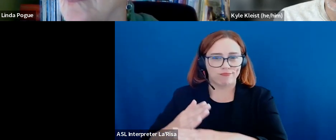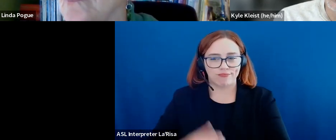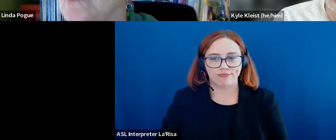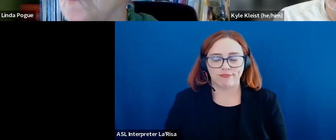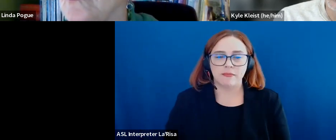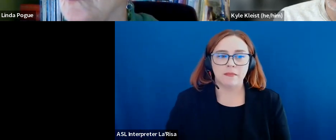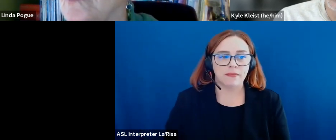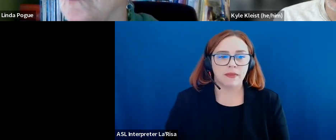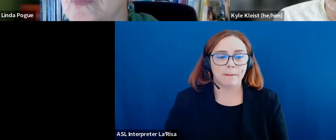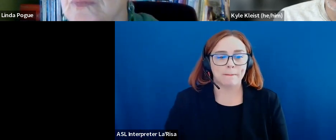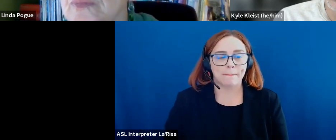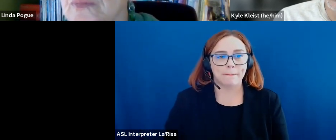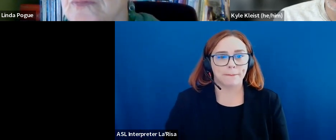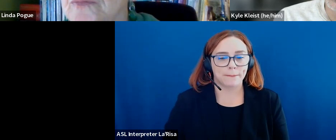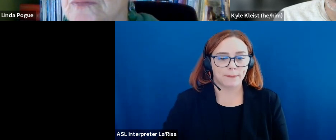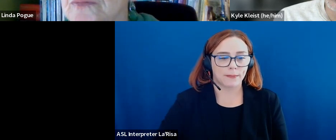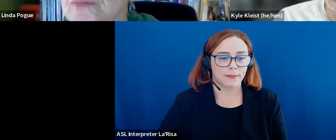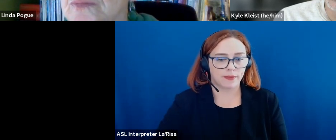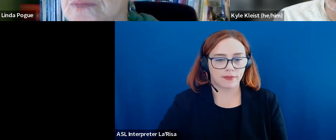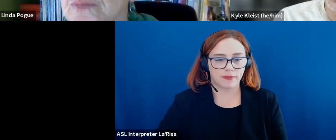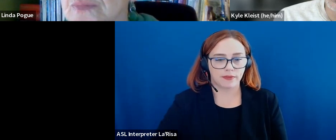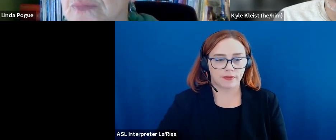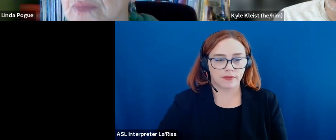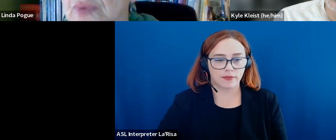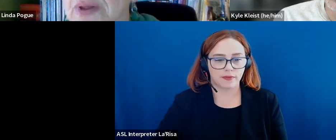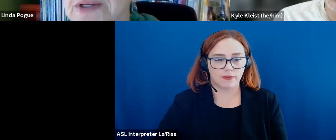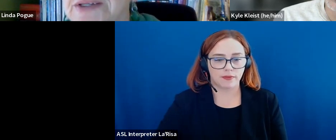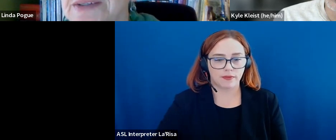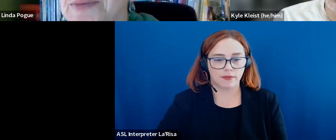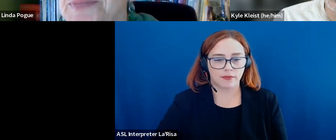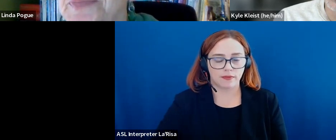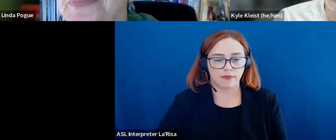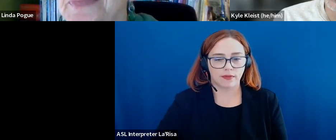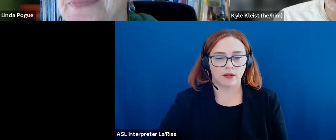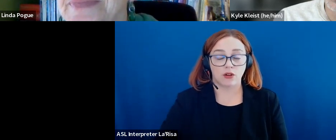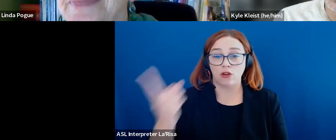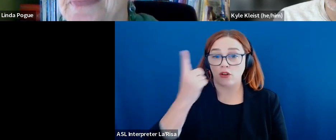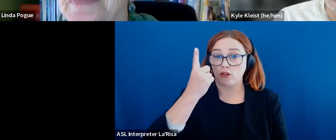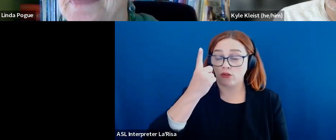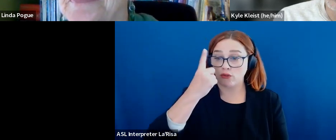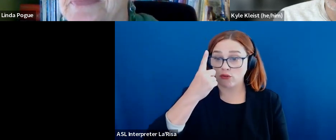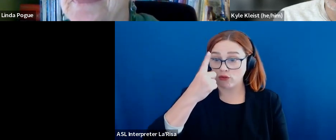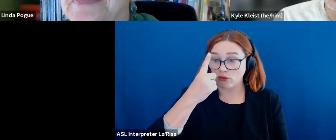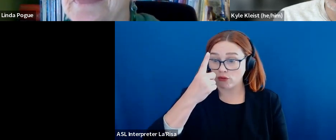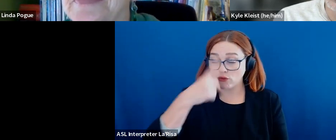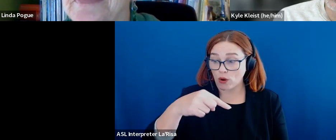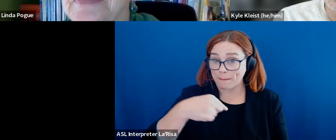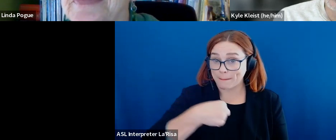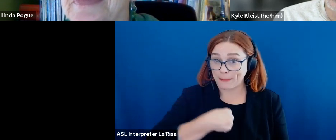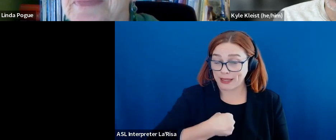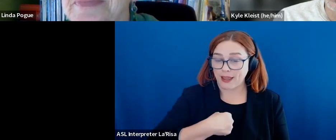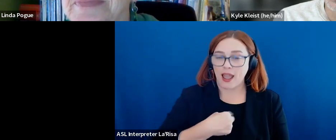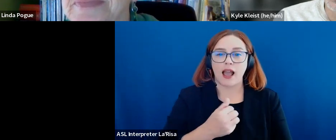that I think of. Me personally, I love the whole peer aspect person. Like,